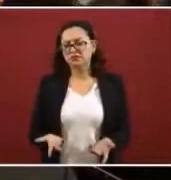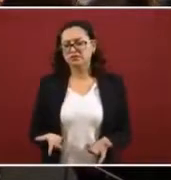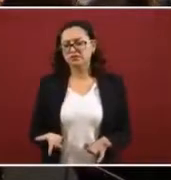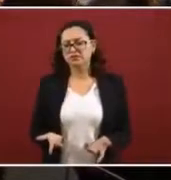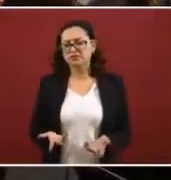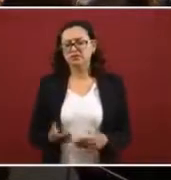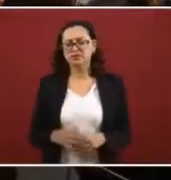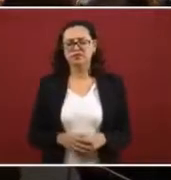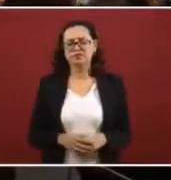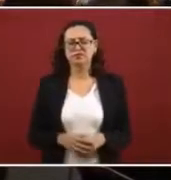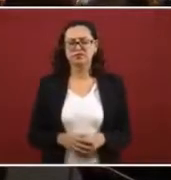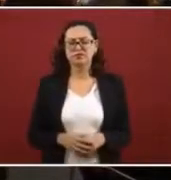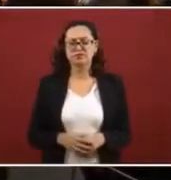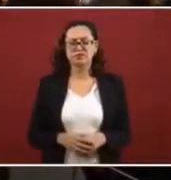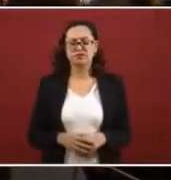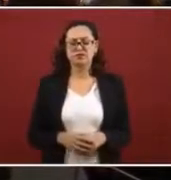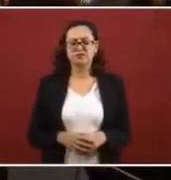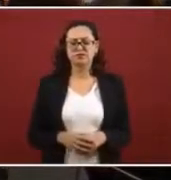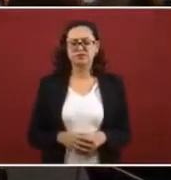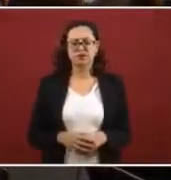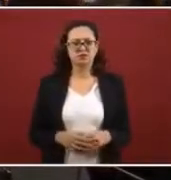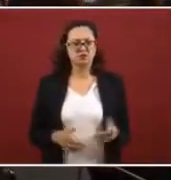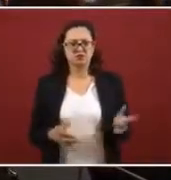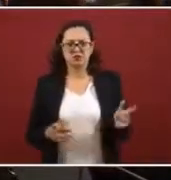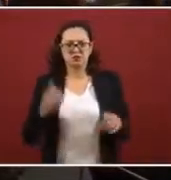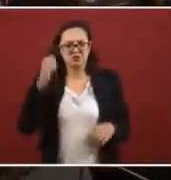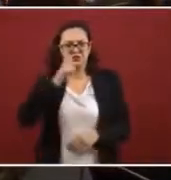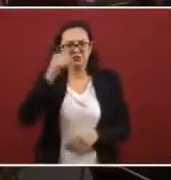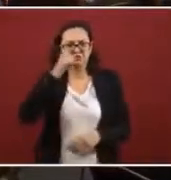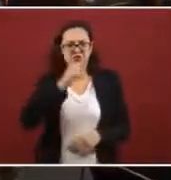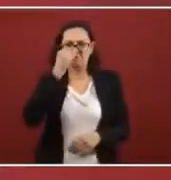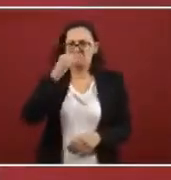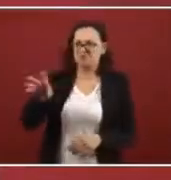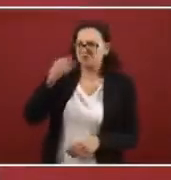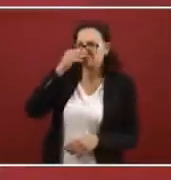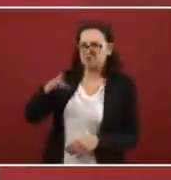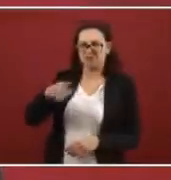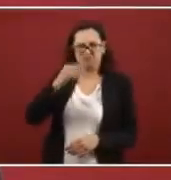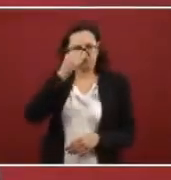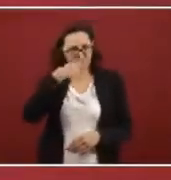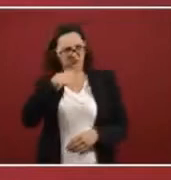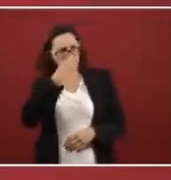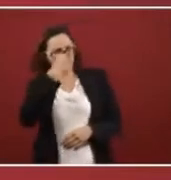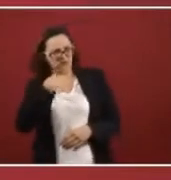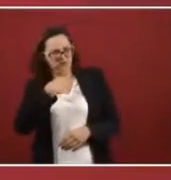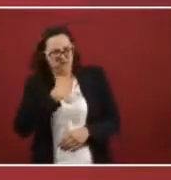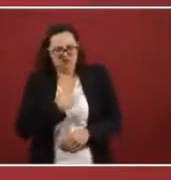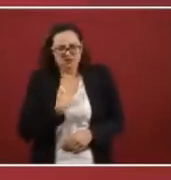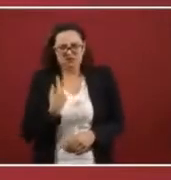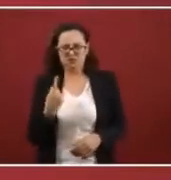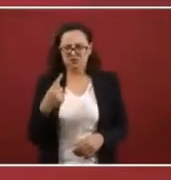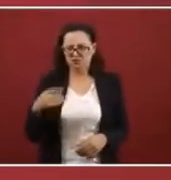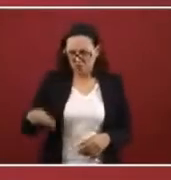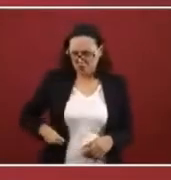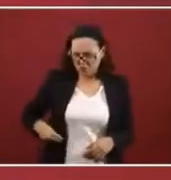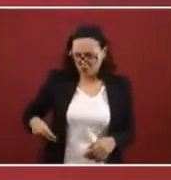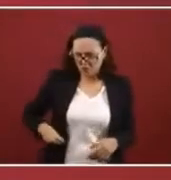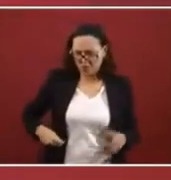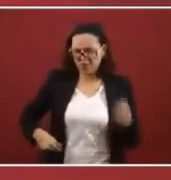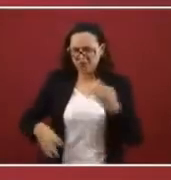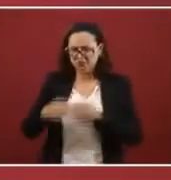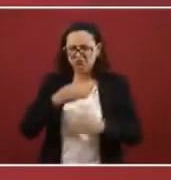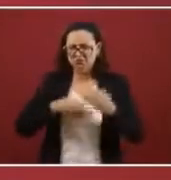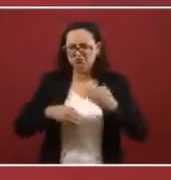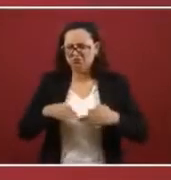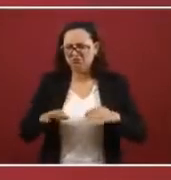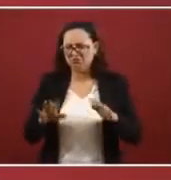buscan, they seek echarme la culpa de todo, to blame me for everything. Ya les dije, and I've told them no tuve